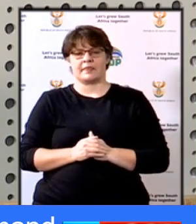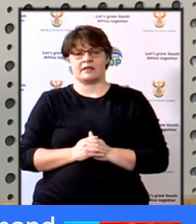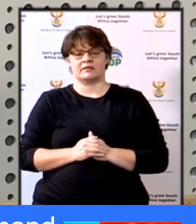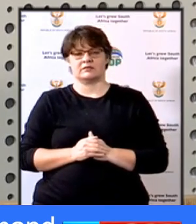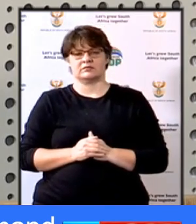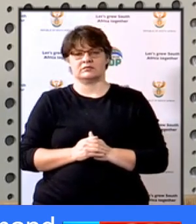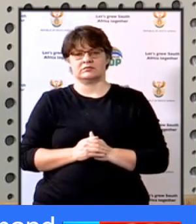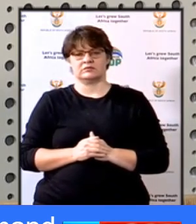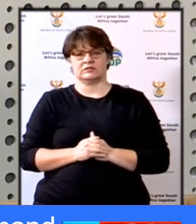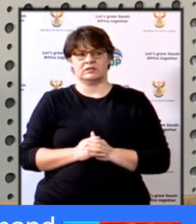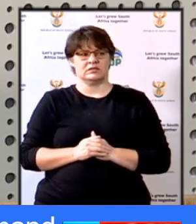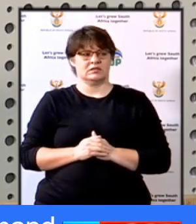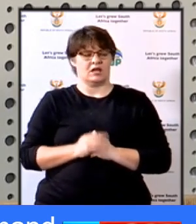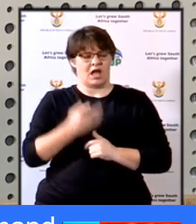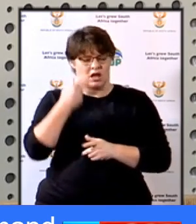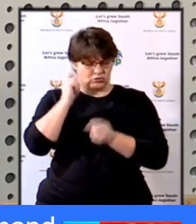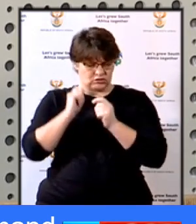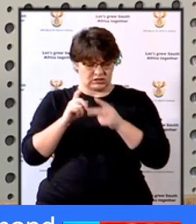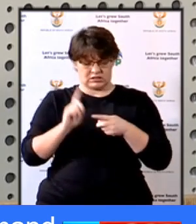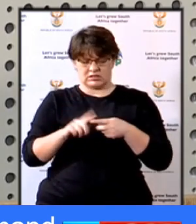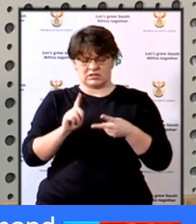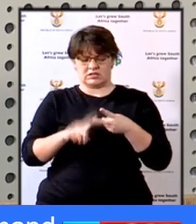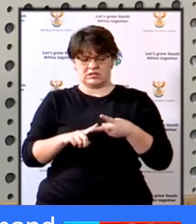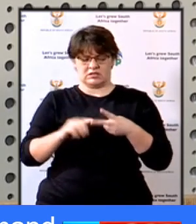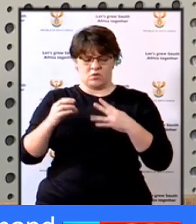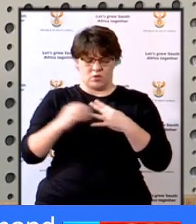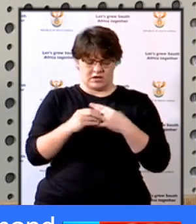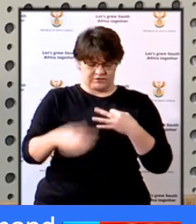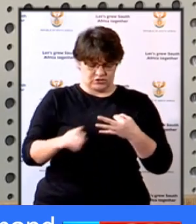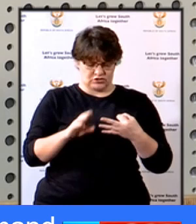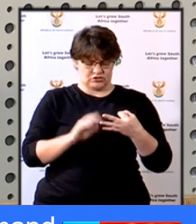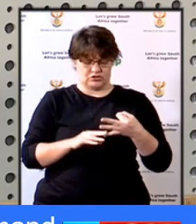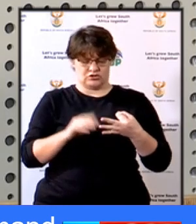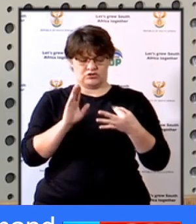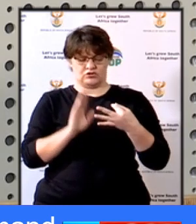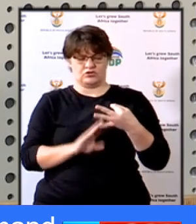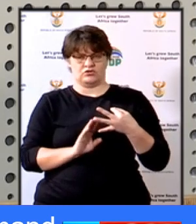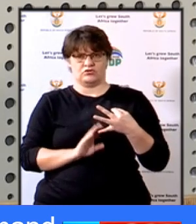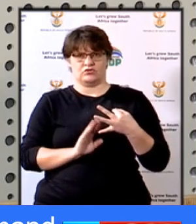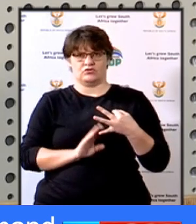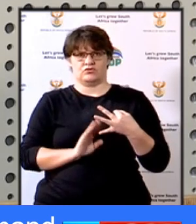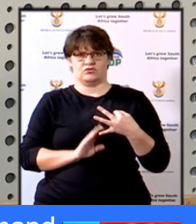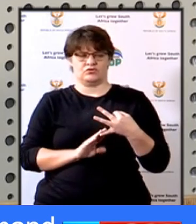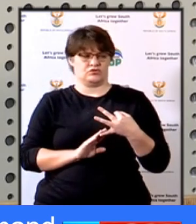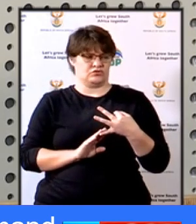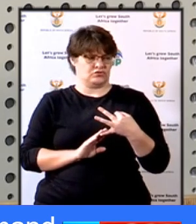That's the question on hairdressers, that's the question on weddings.